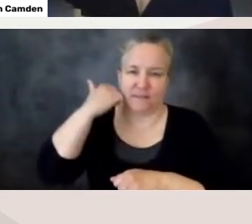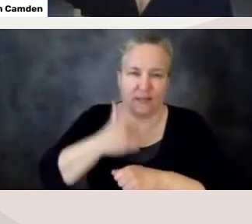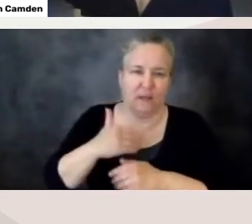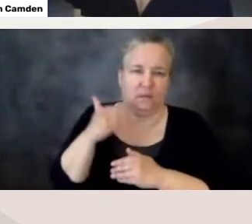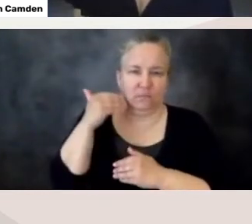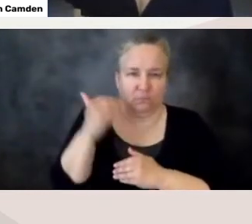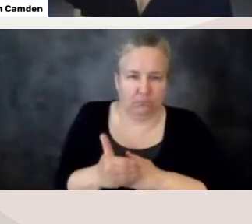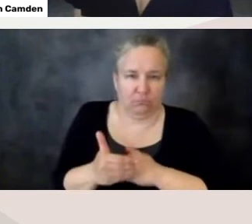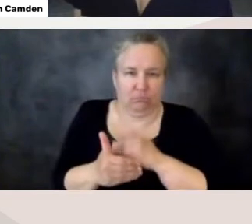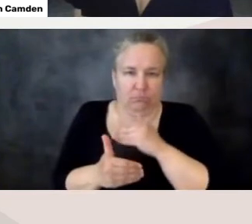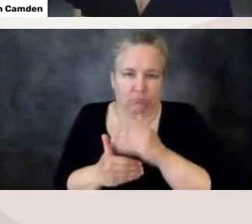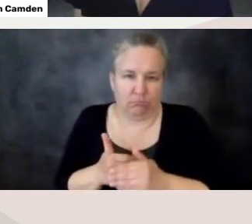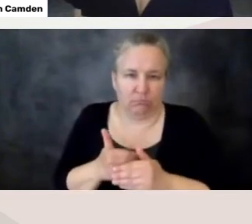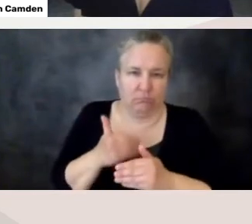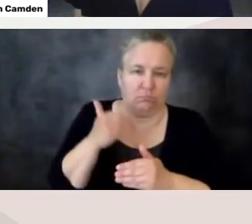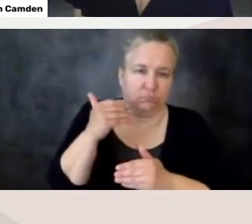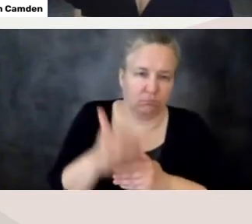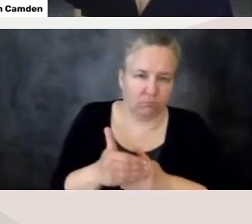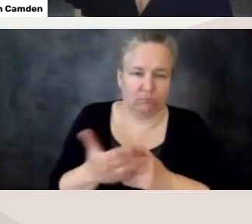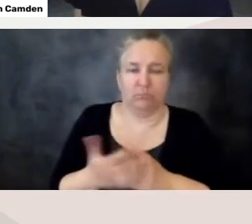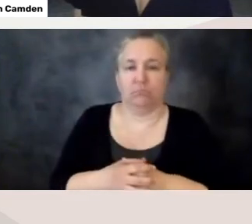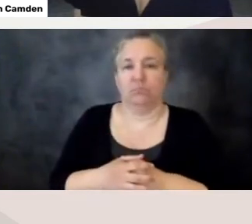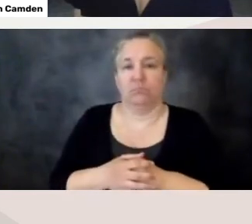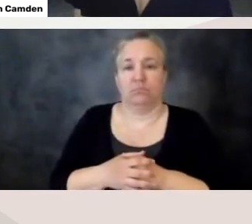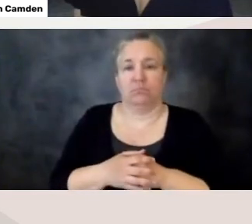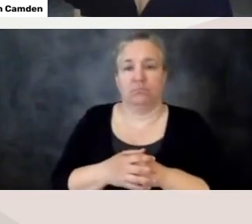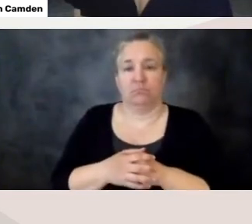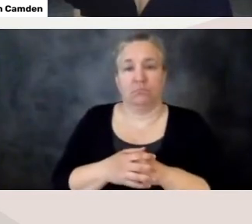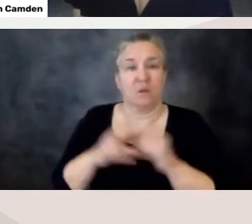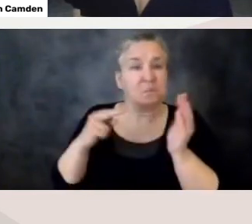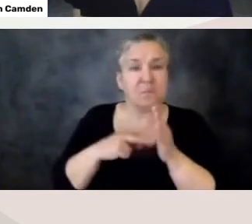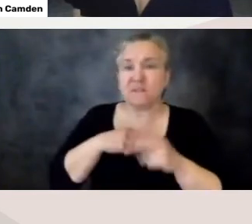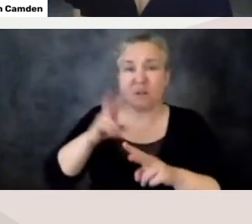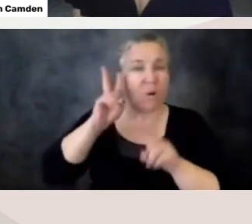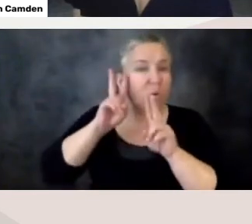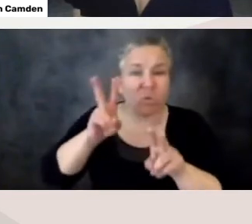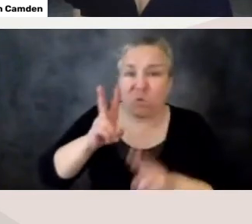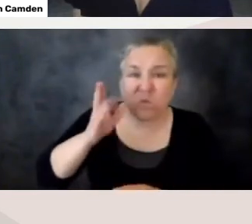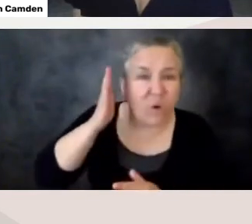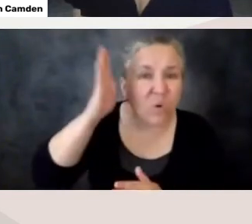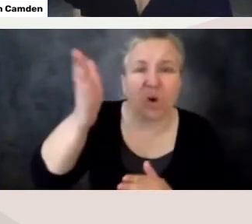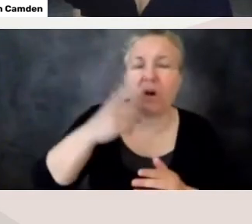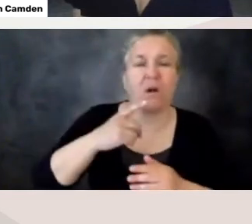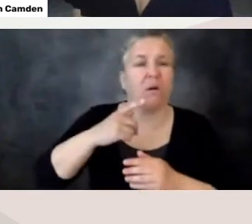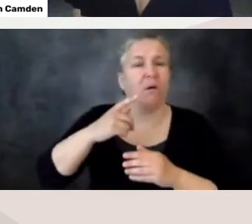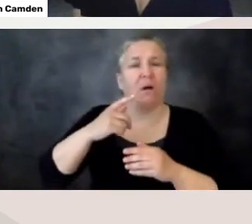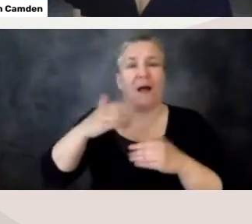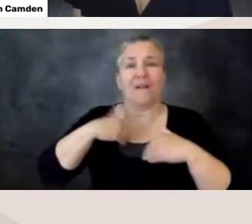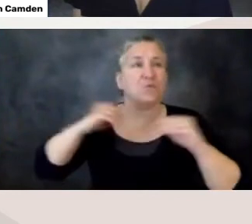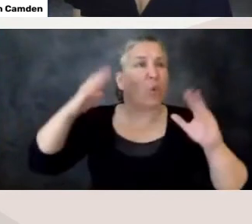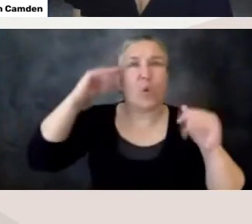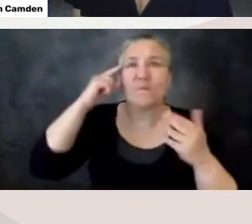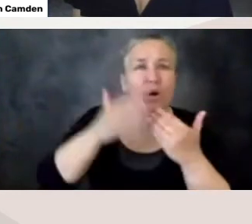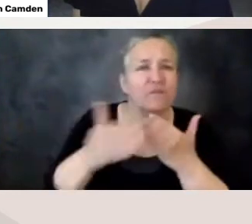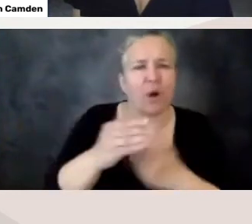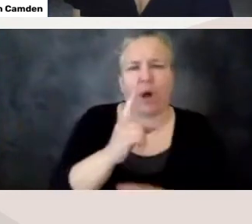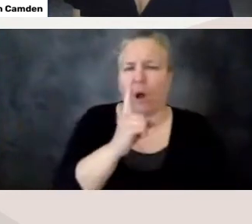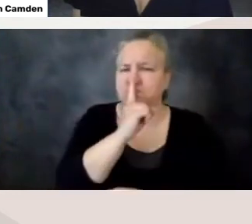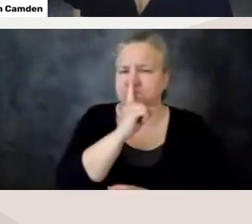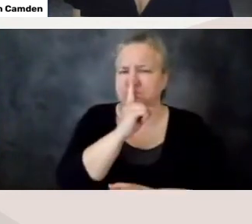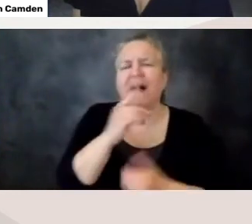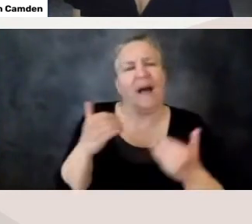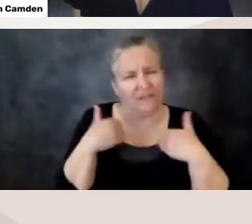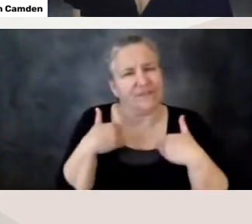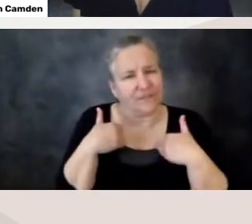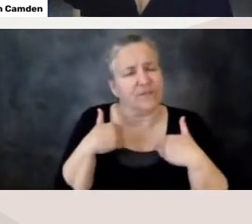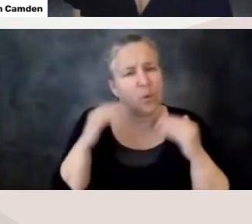Not that I don't look forward to the future or have, hopes for tomorrow, which I do,